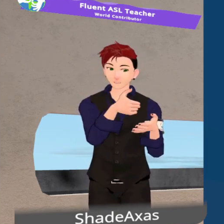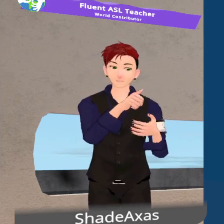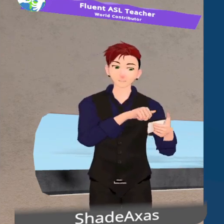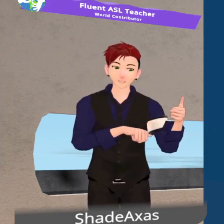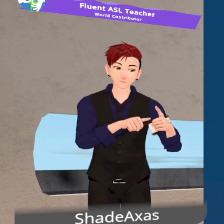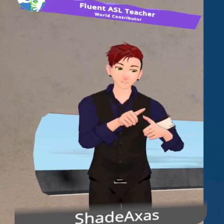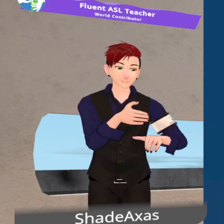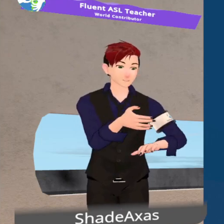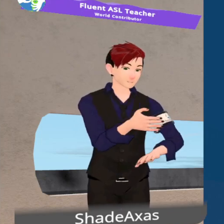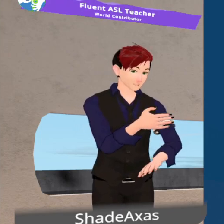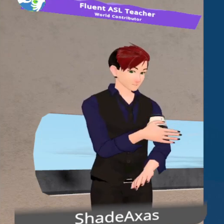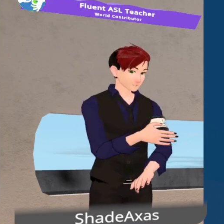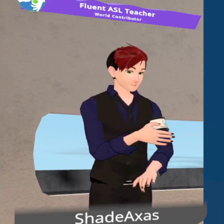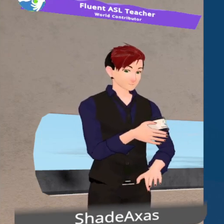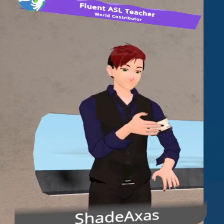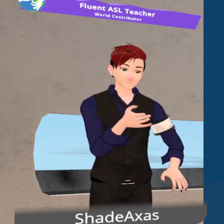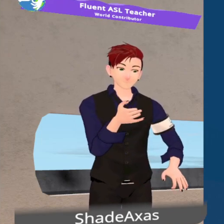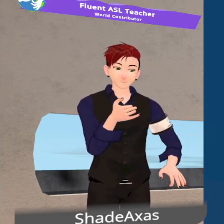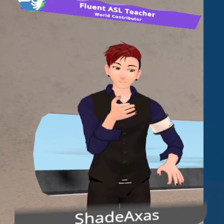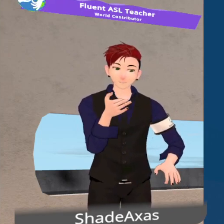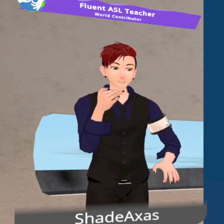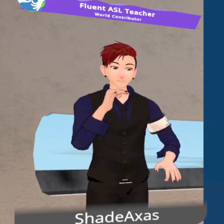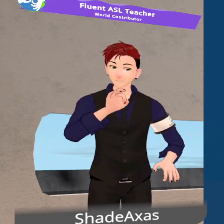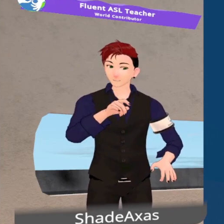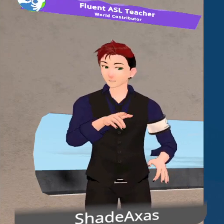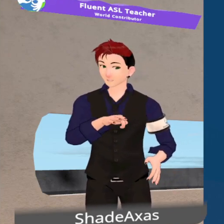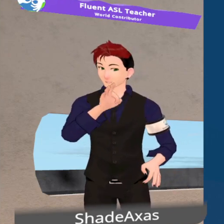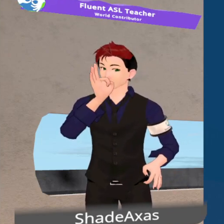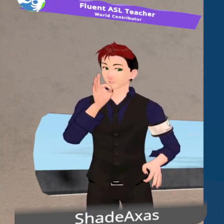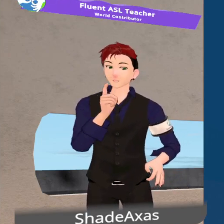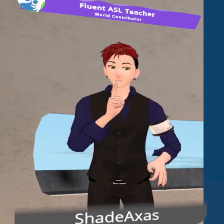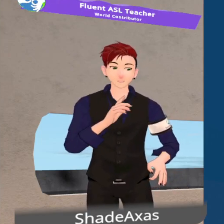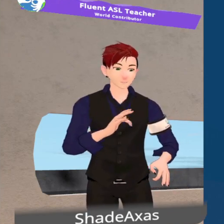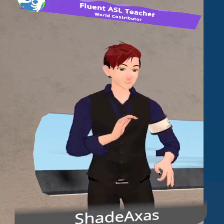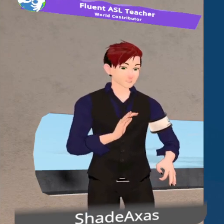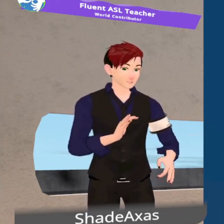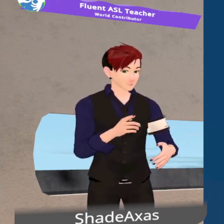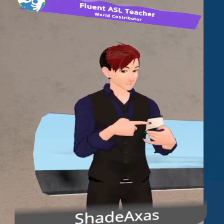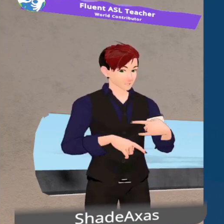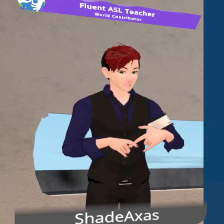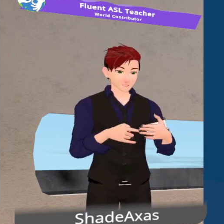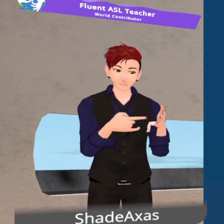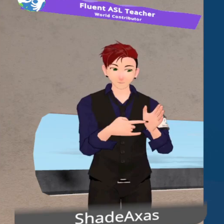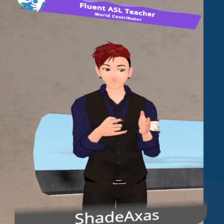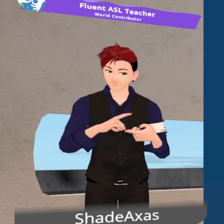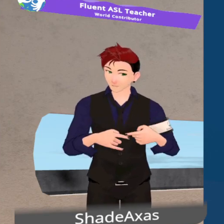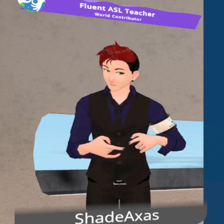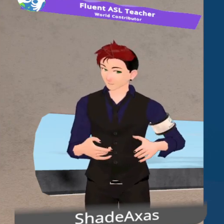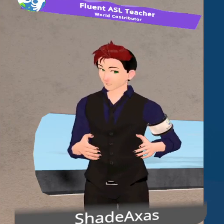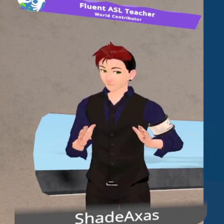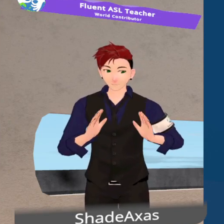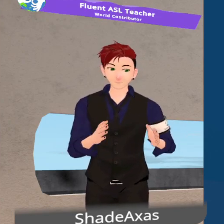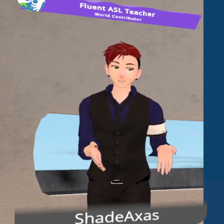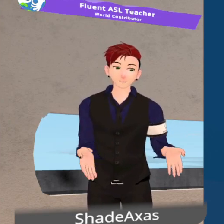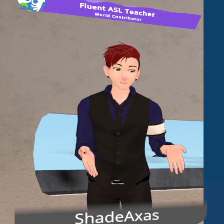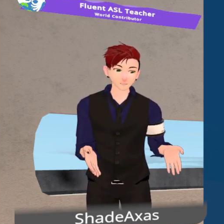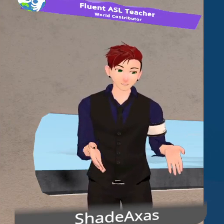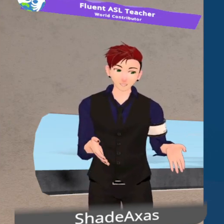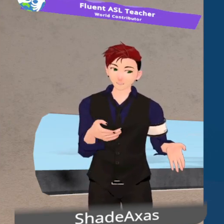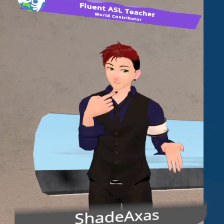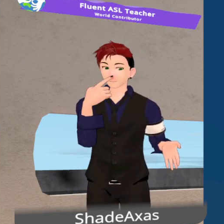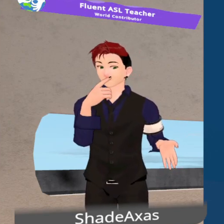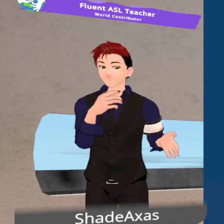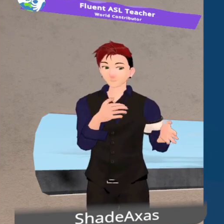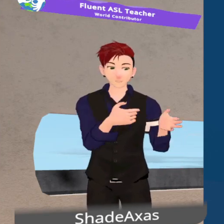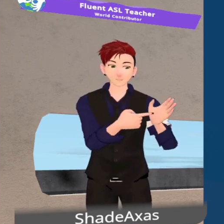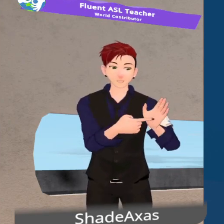to learn and help each other and get better. And especially if you guys learn a really cool sign, show your friends. That's perfectly